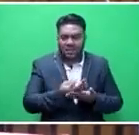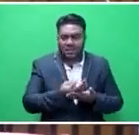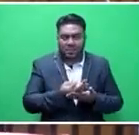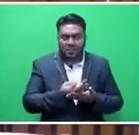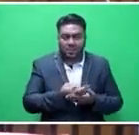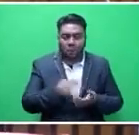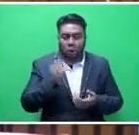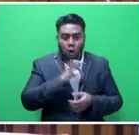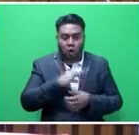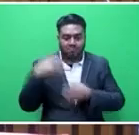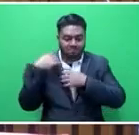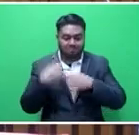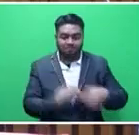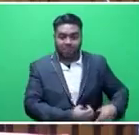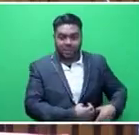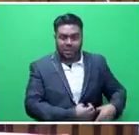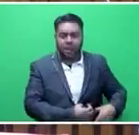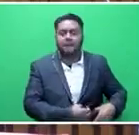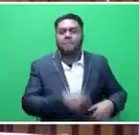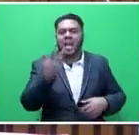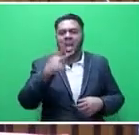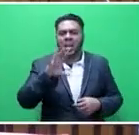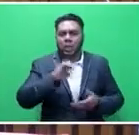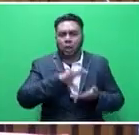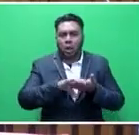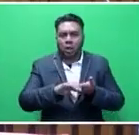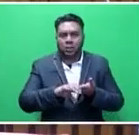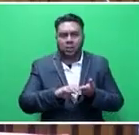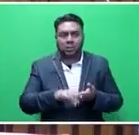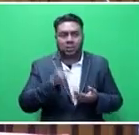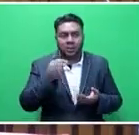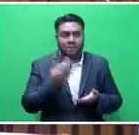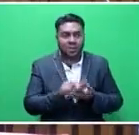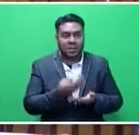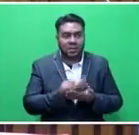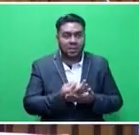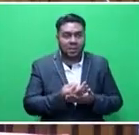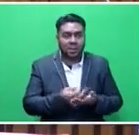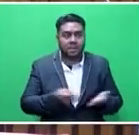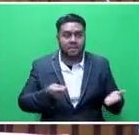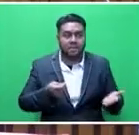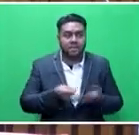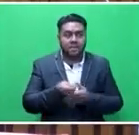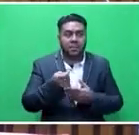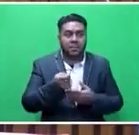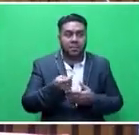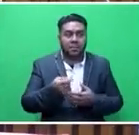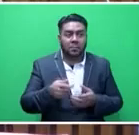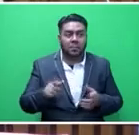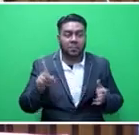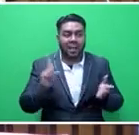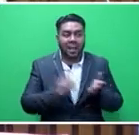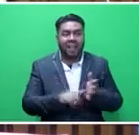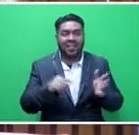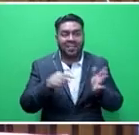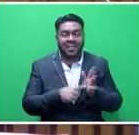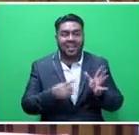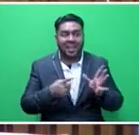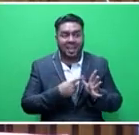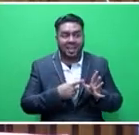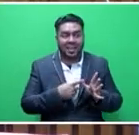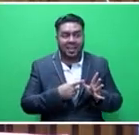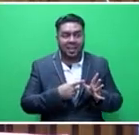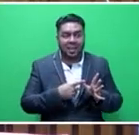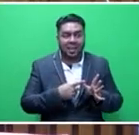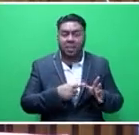wearing a seatbelt was $80. That was exactly the fees or fine that was paid in Queensland, where the LTA Act was brought from. They